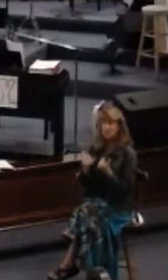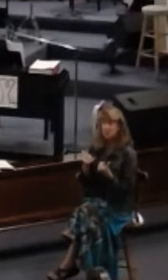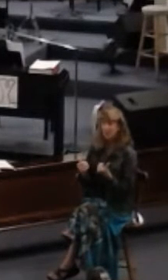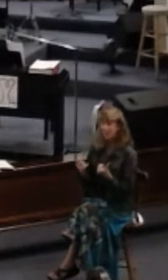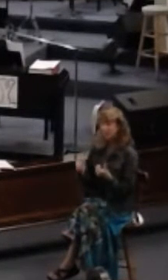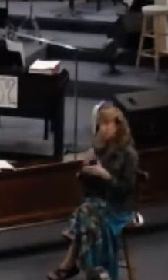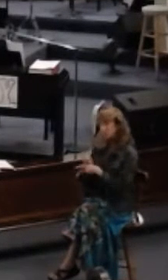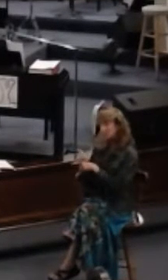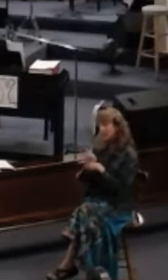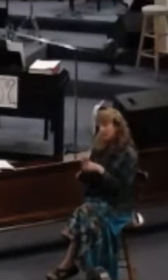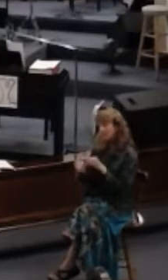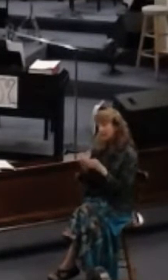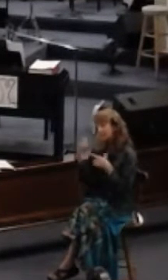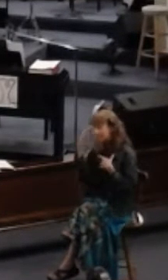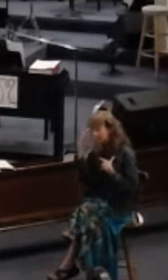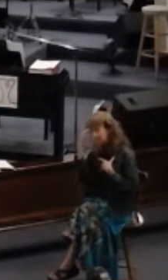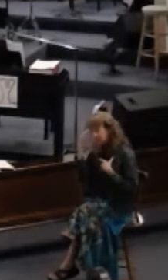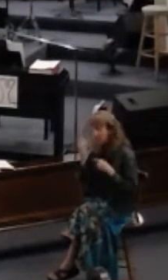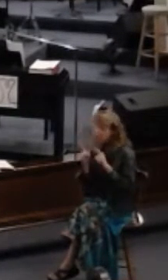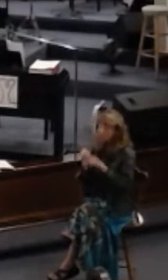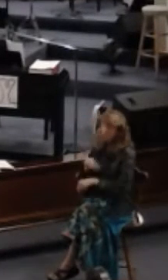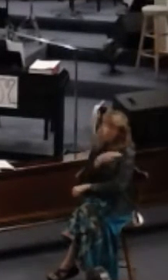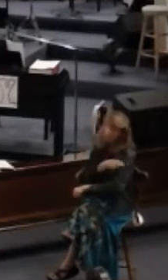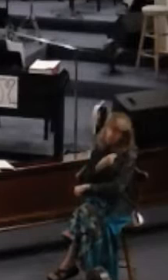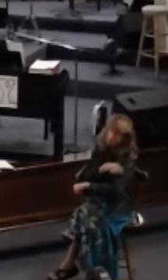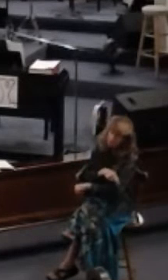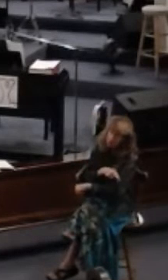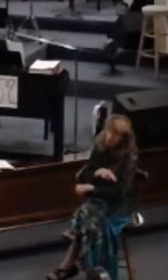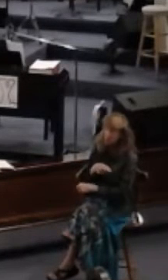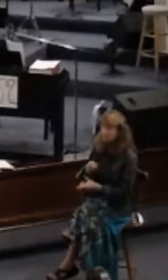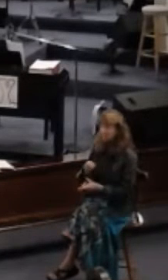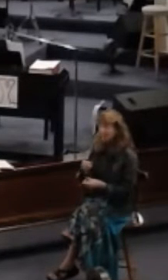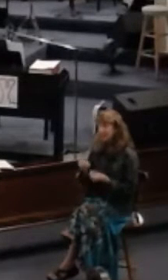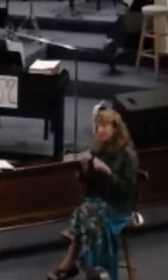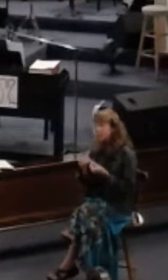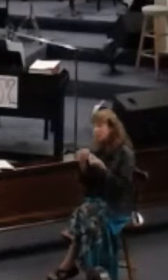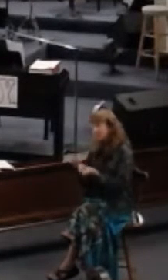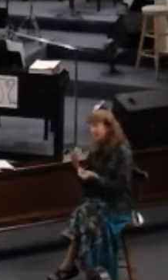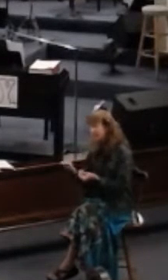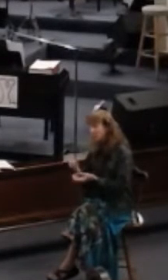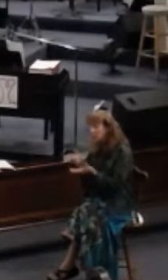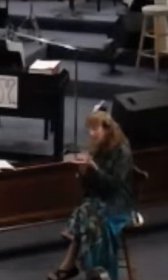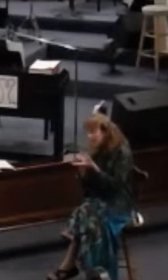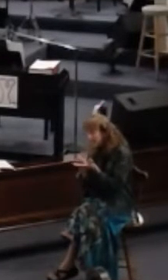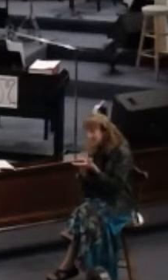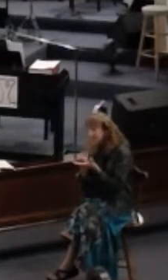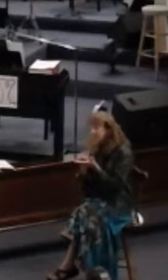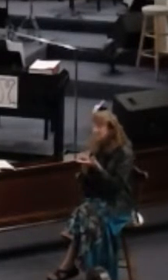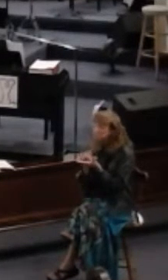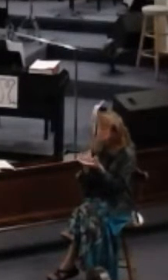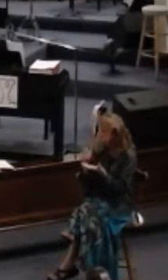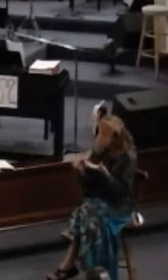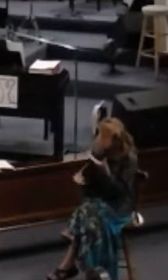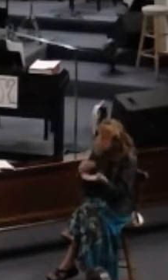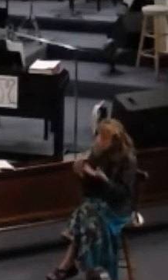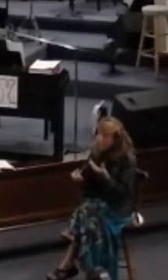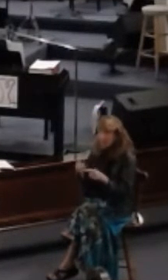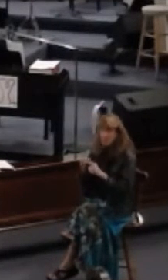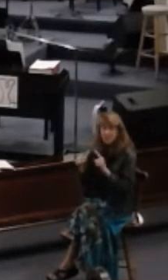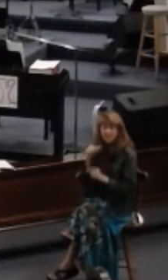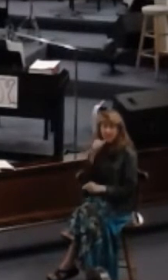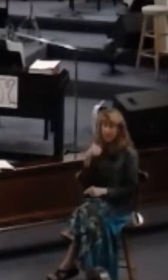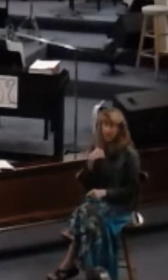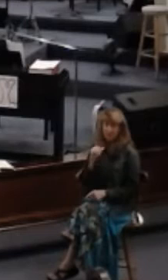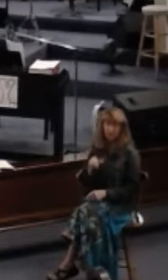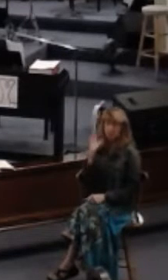sick, you can go to the hospital, they give you antibiotics, other medications. But they didn't have any of